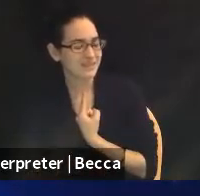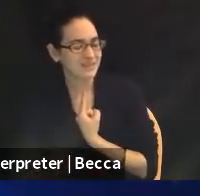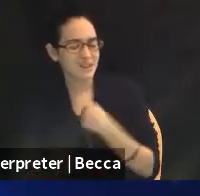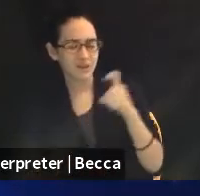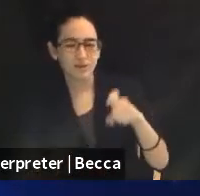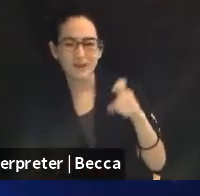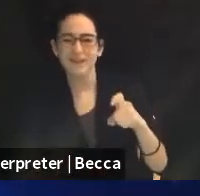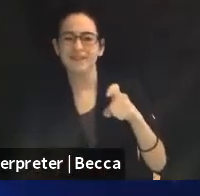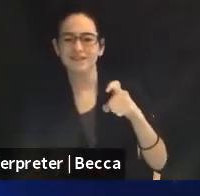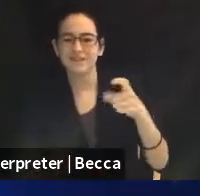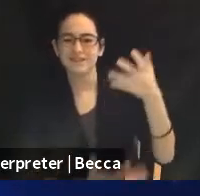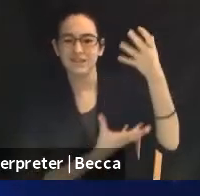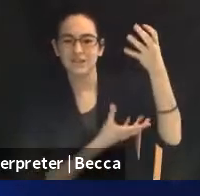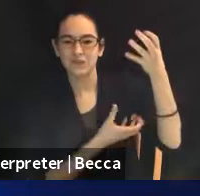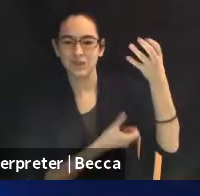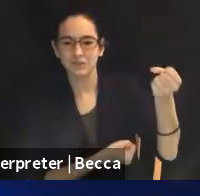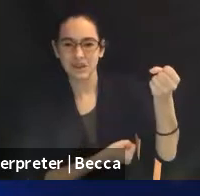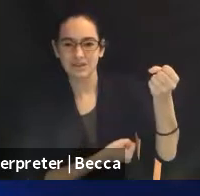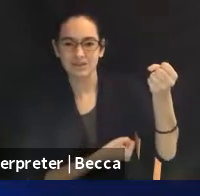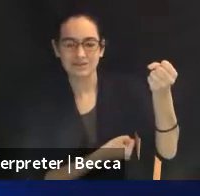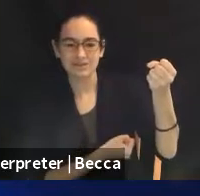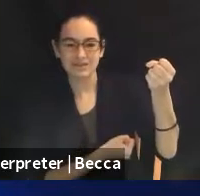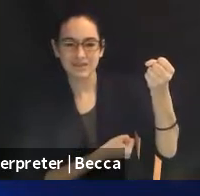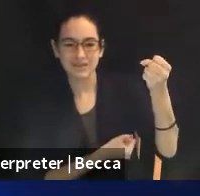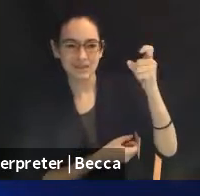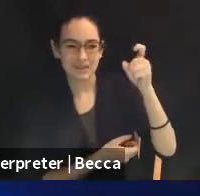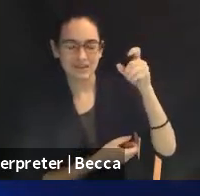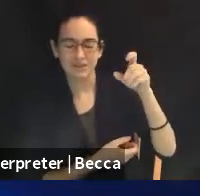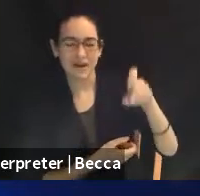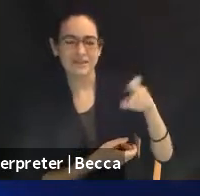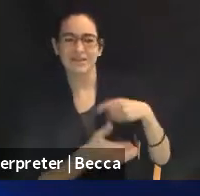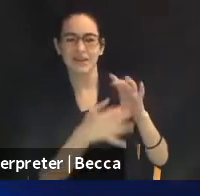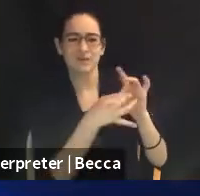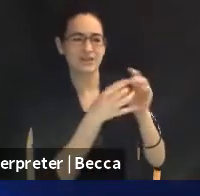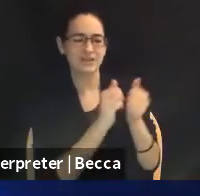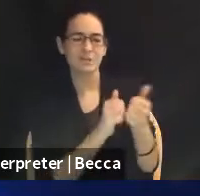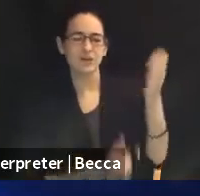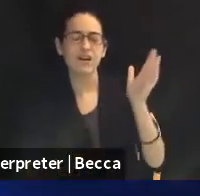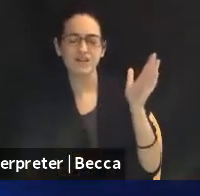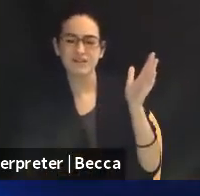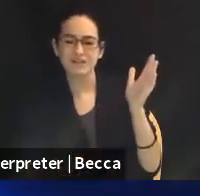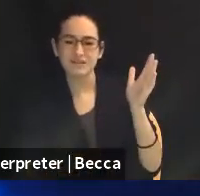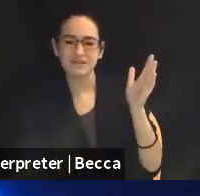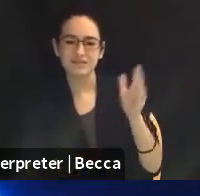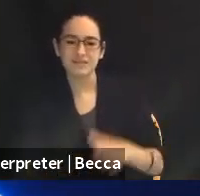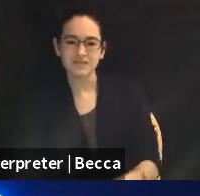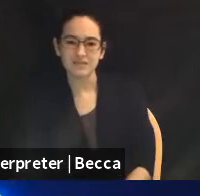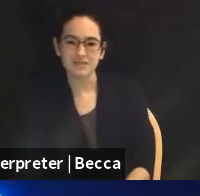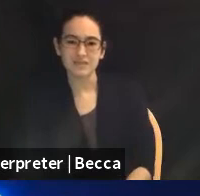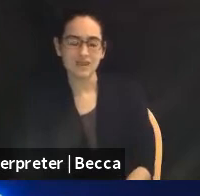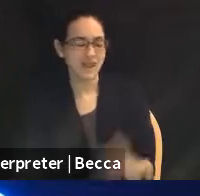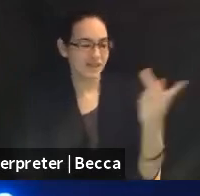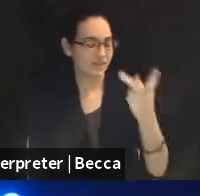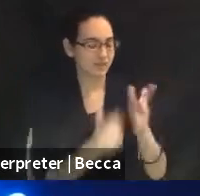confidence has to come from your relationship with God. and we prayed